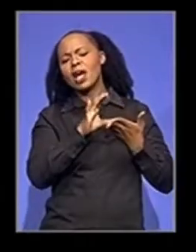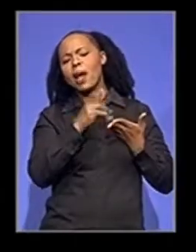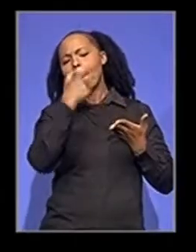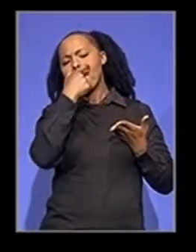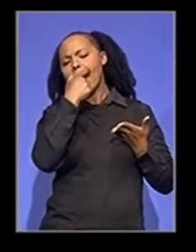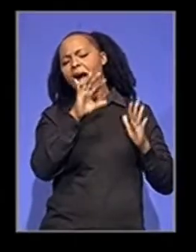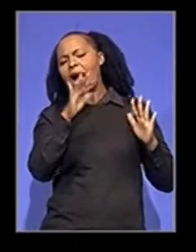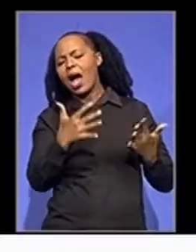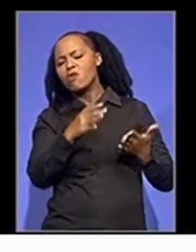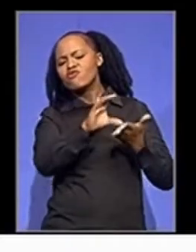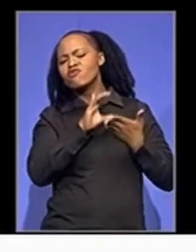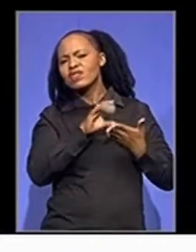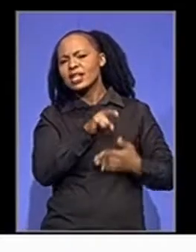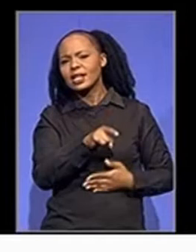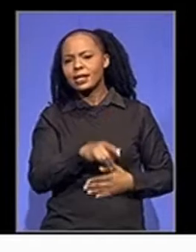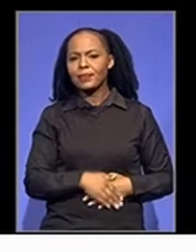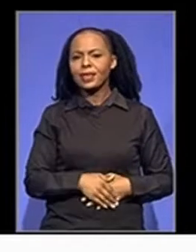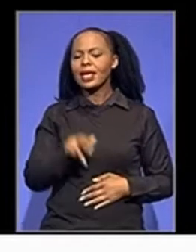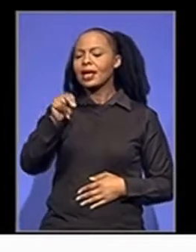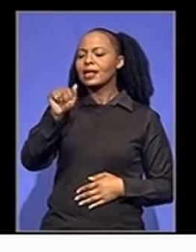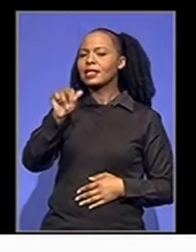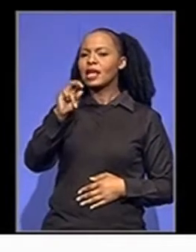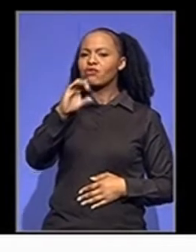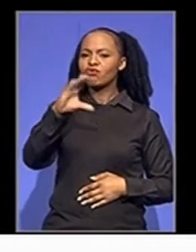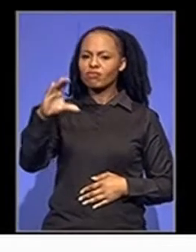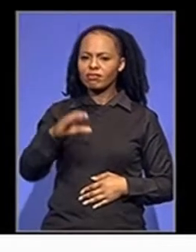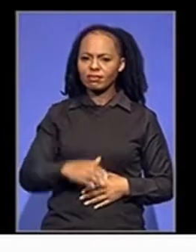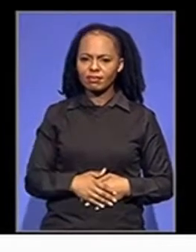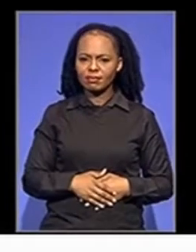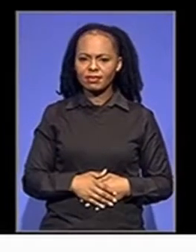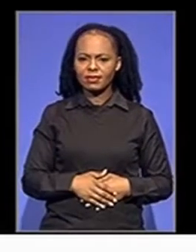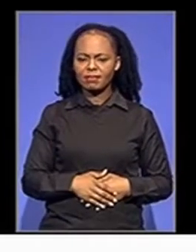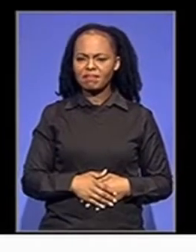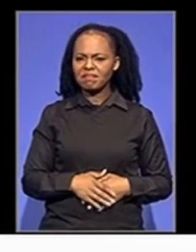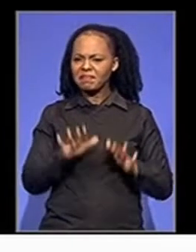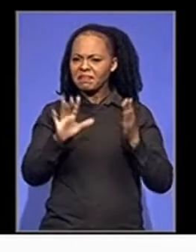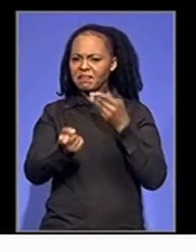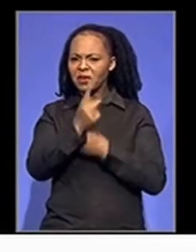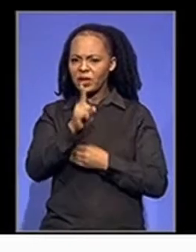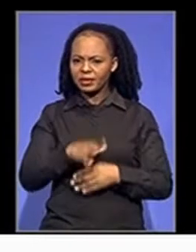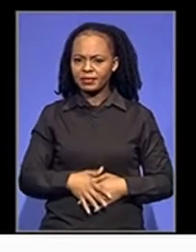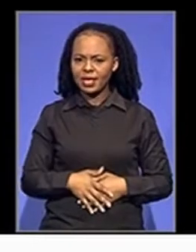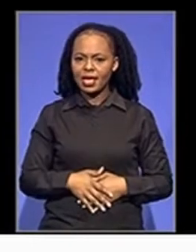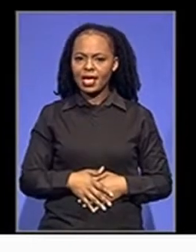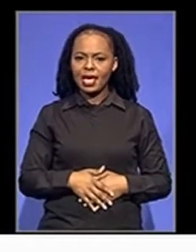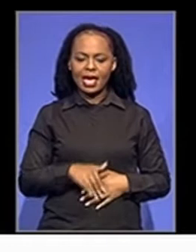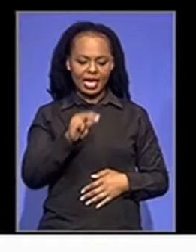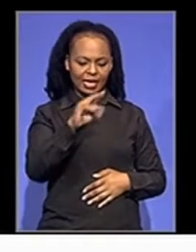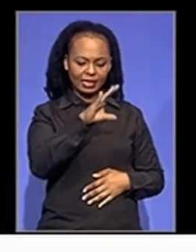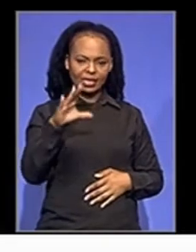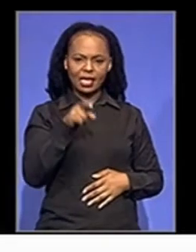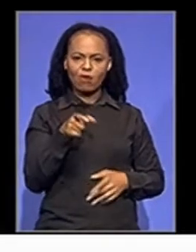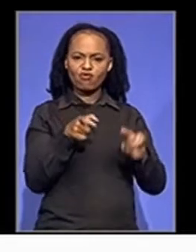there besnayo in Nasrec, it was bought. Yes. And what controls the ANC now are